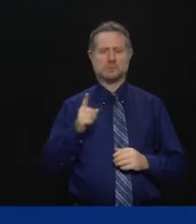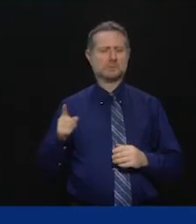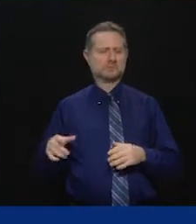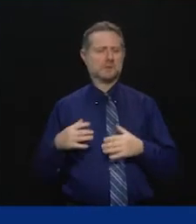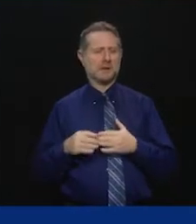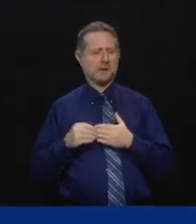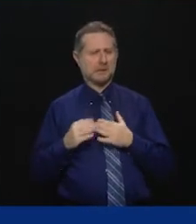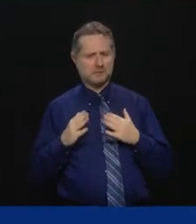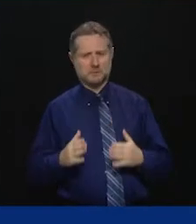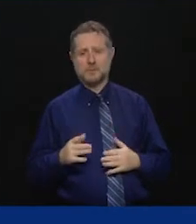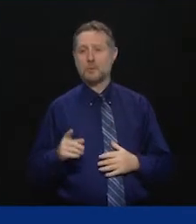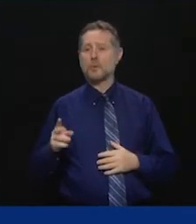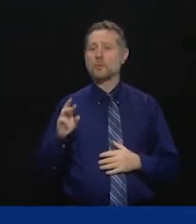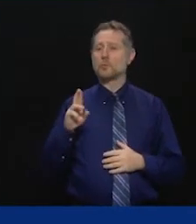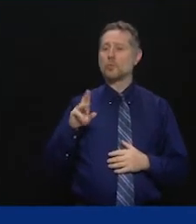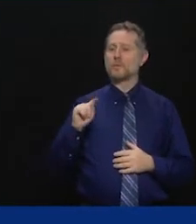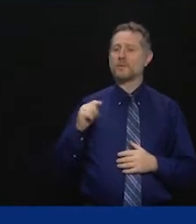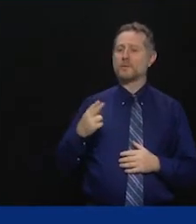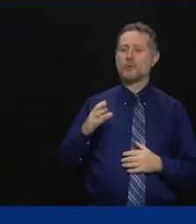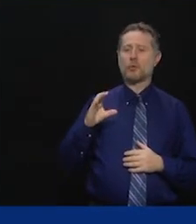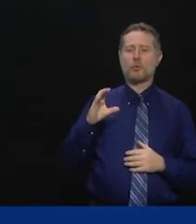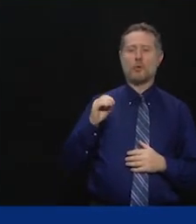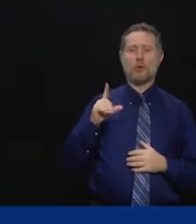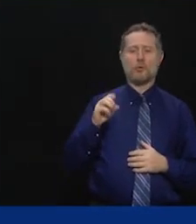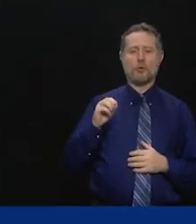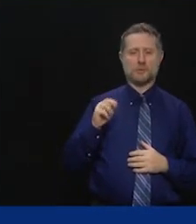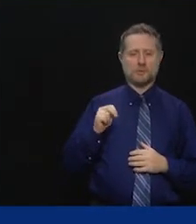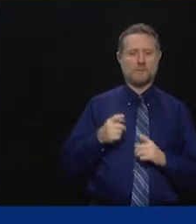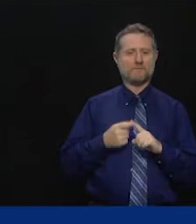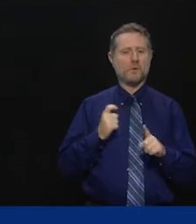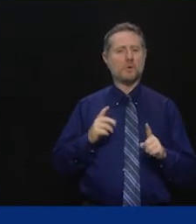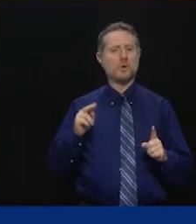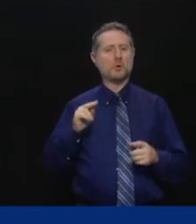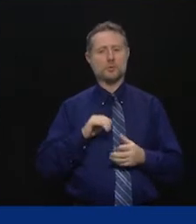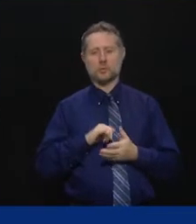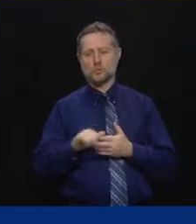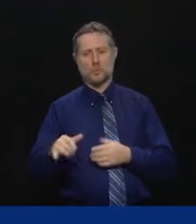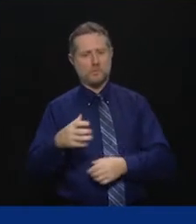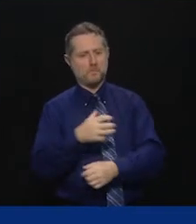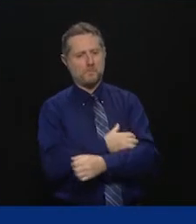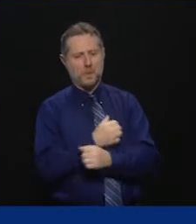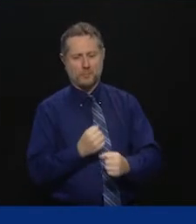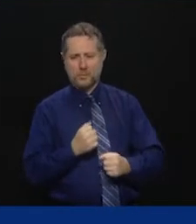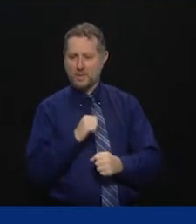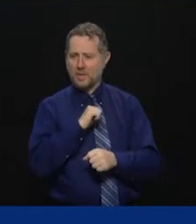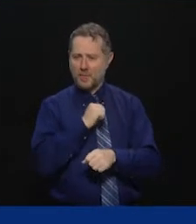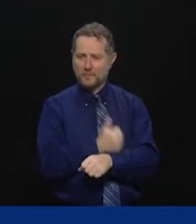Ruth Colon from the New York Power Authority. Let's Ruth, thank you for all you do.